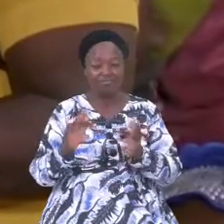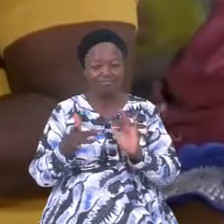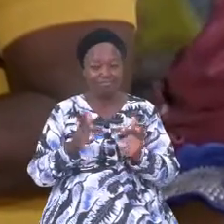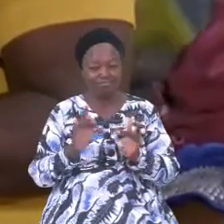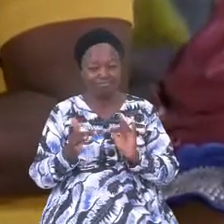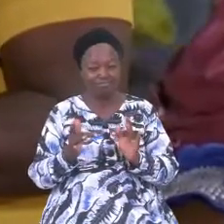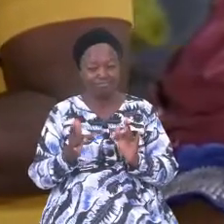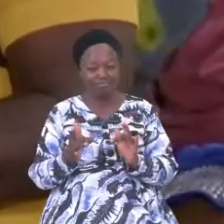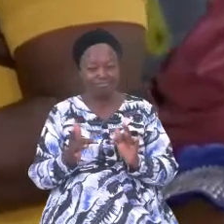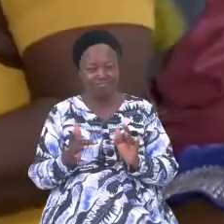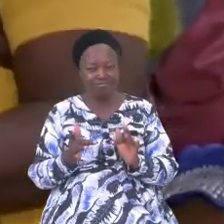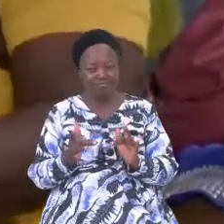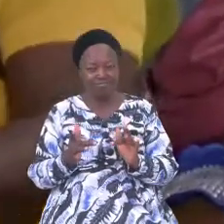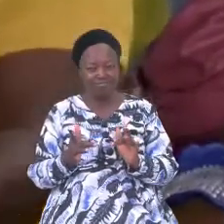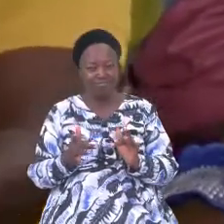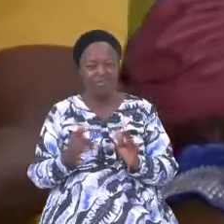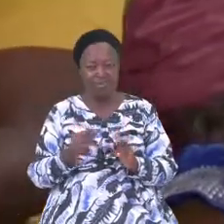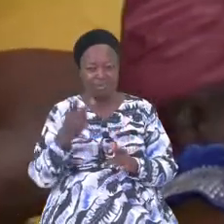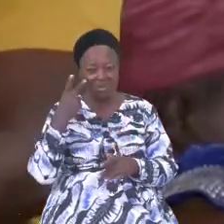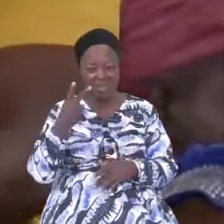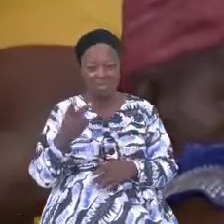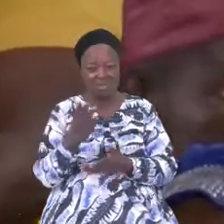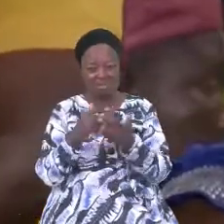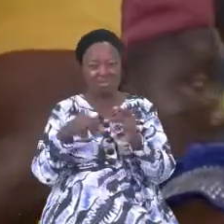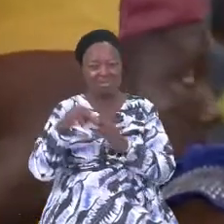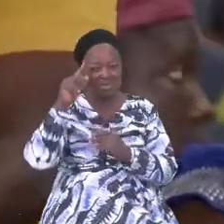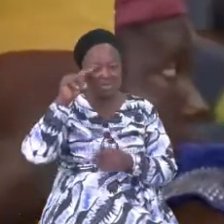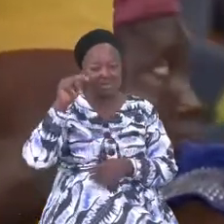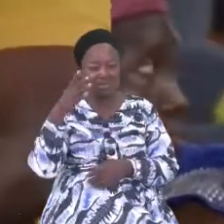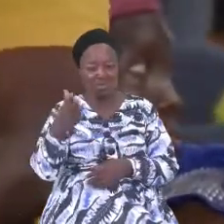there is something scrolling on your screen right now.